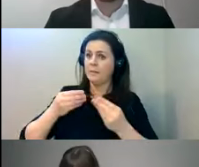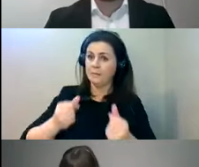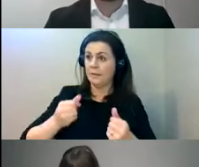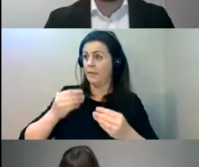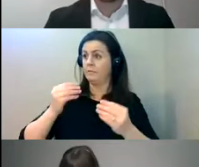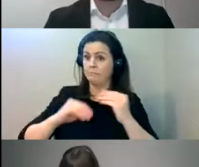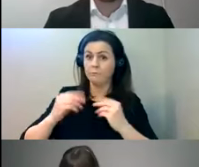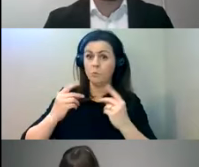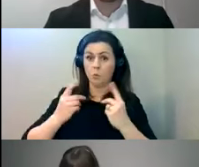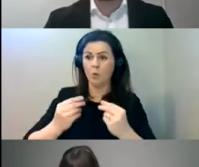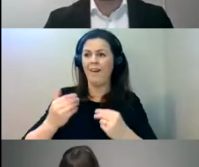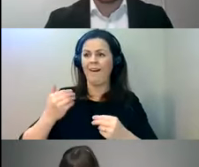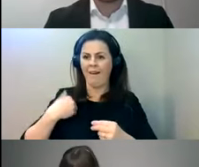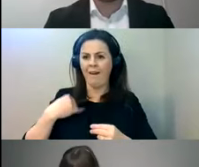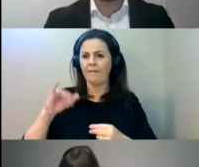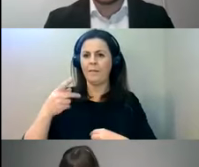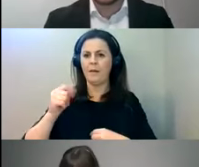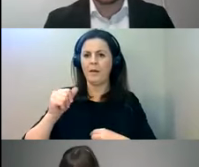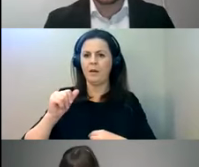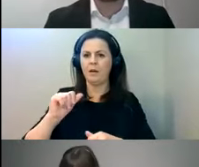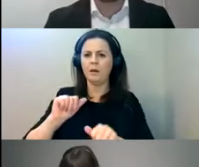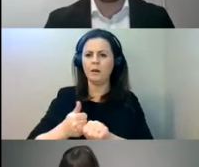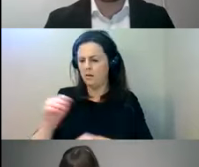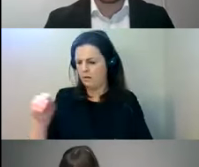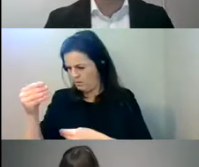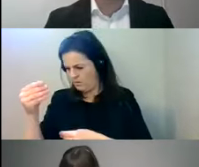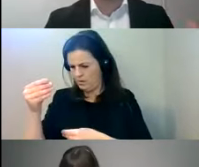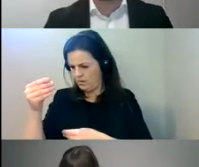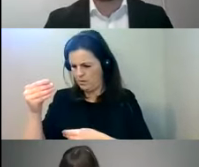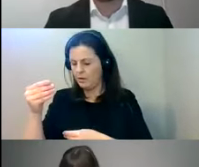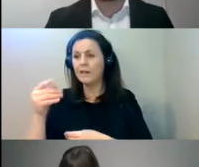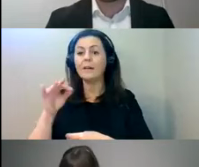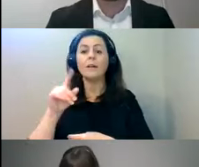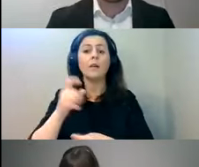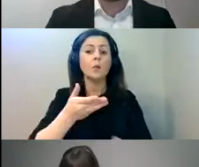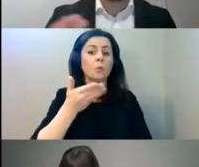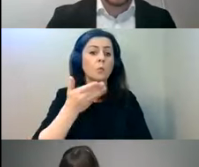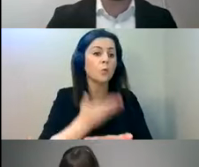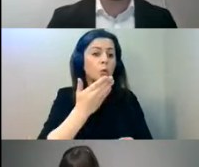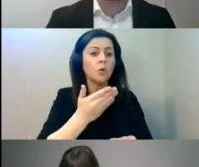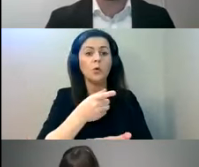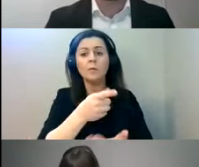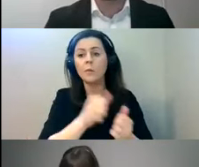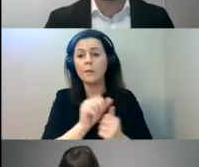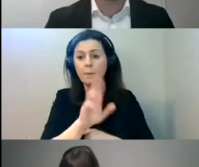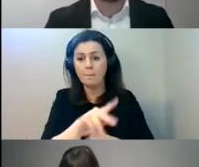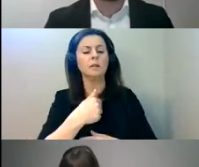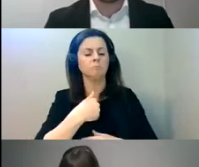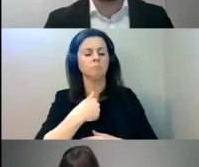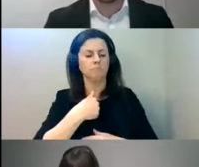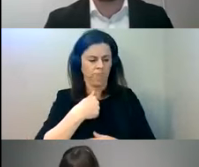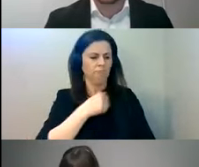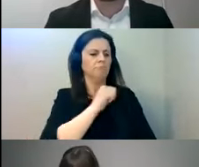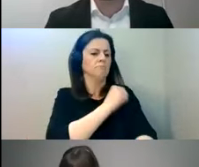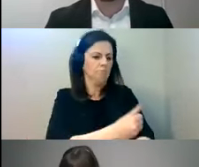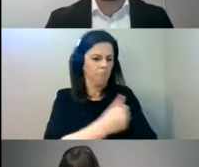that document there if they ever need to prove their authority as the attorney, whether it be to financial institutions or